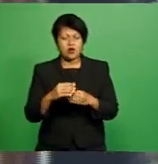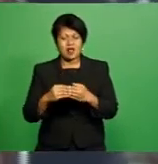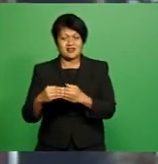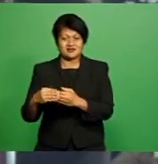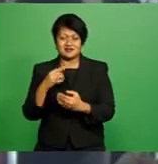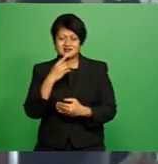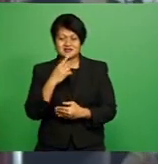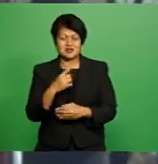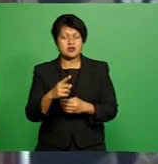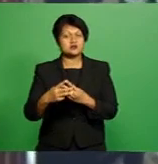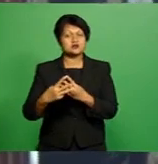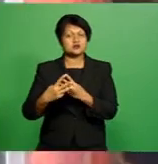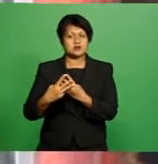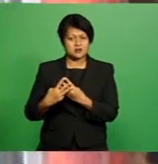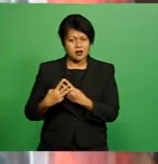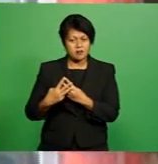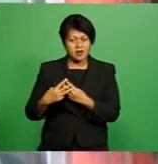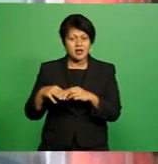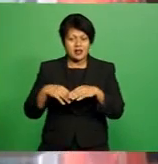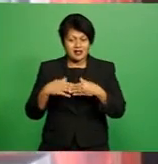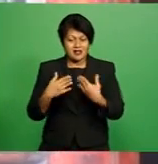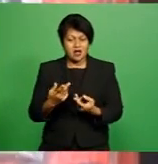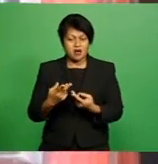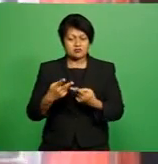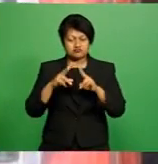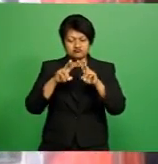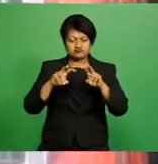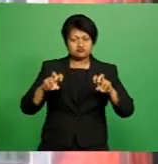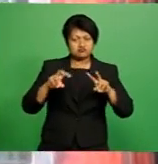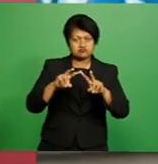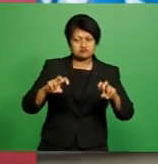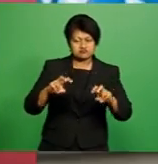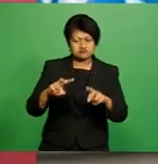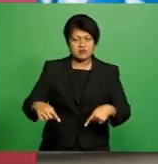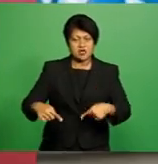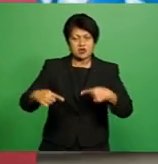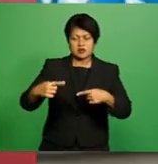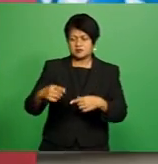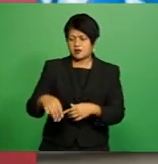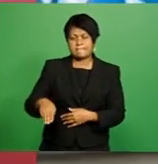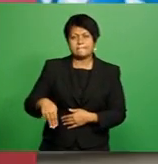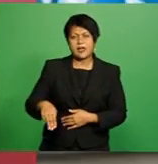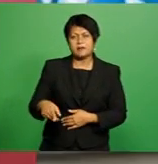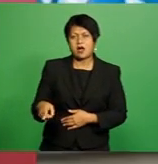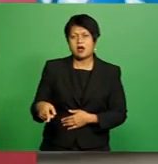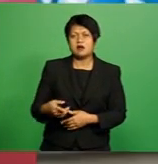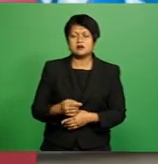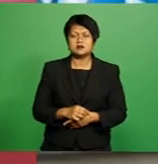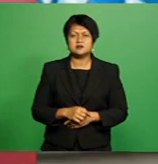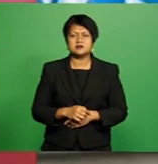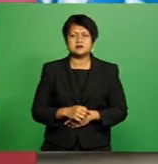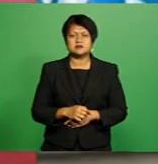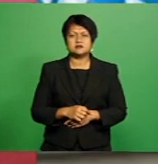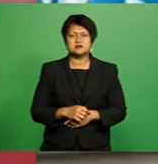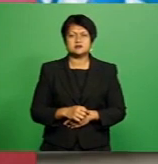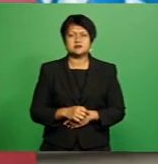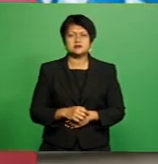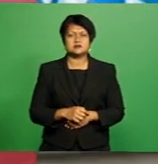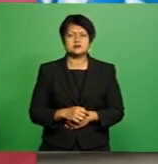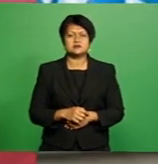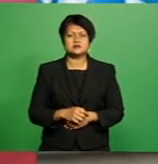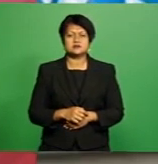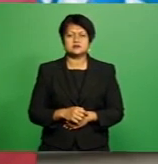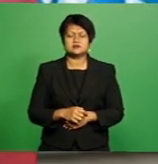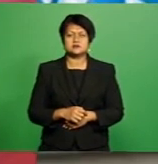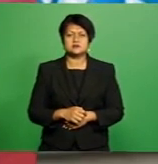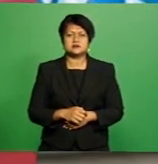Sodelpa has begun an investigation against these members. It gives them the opportunity to convince us or to